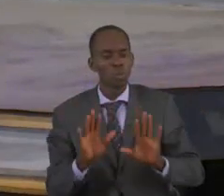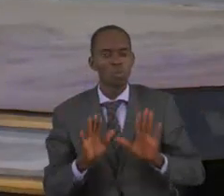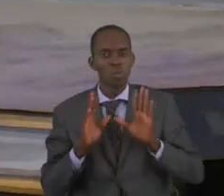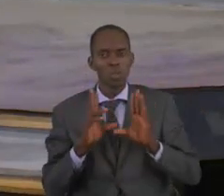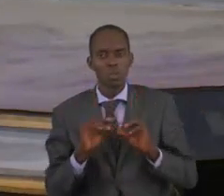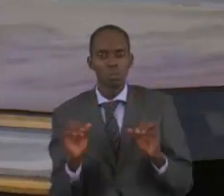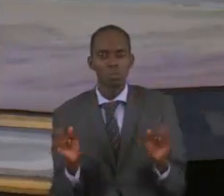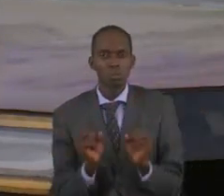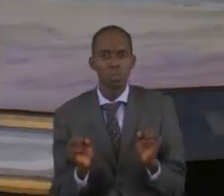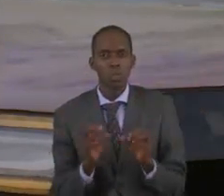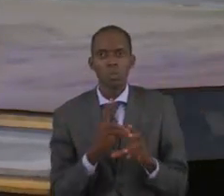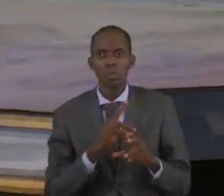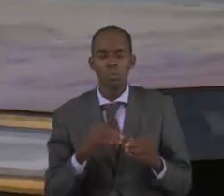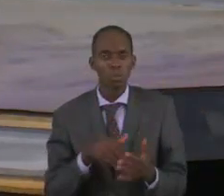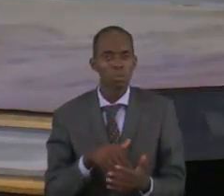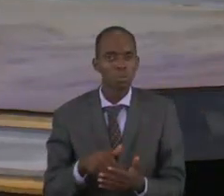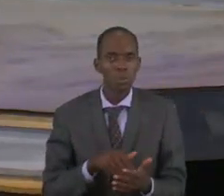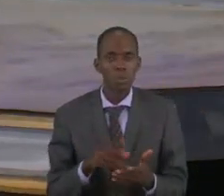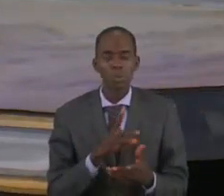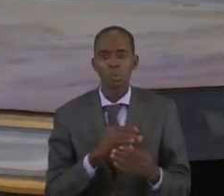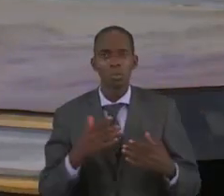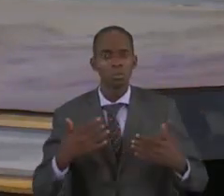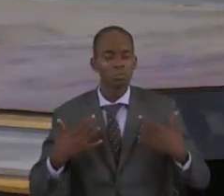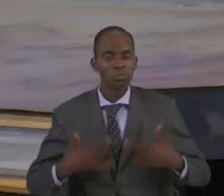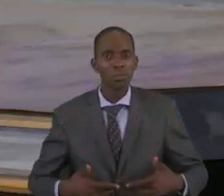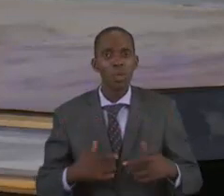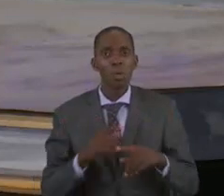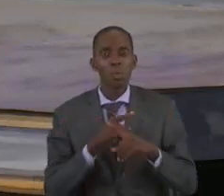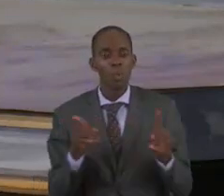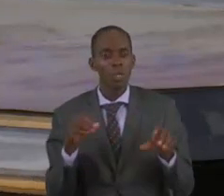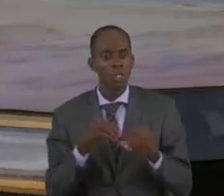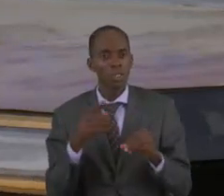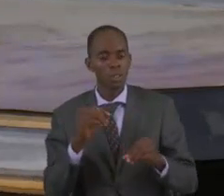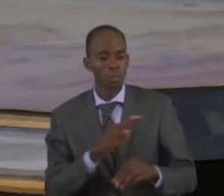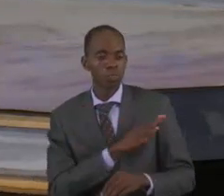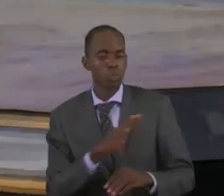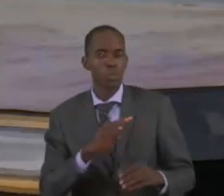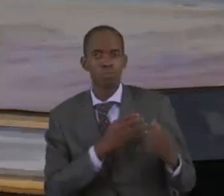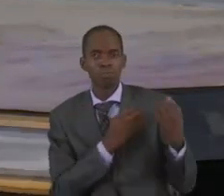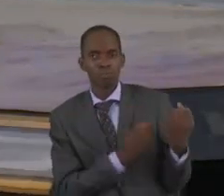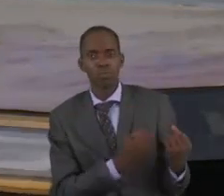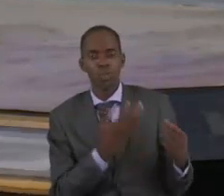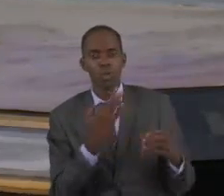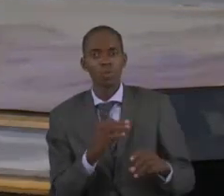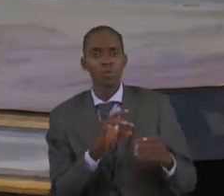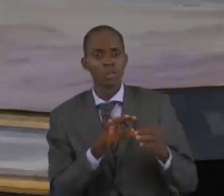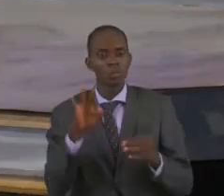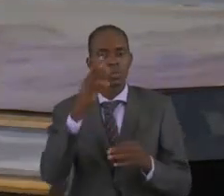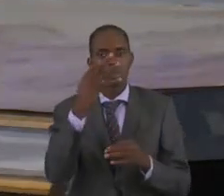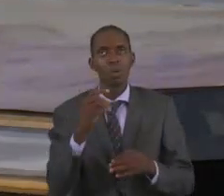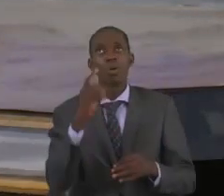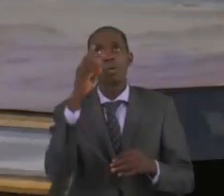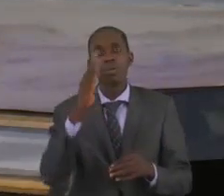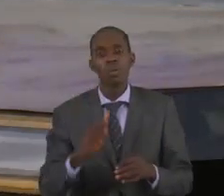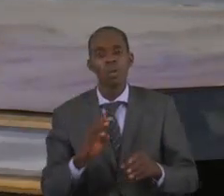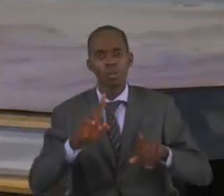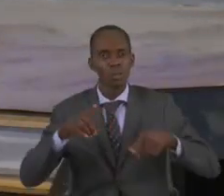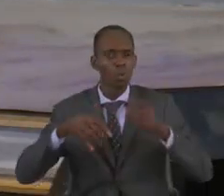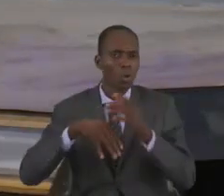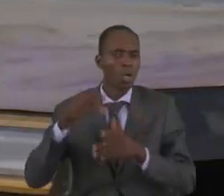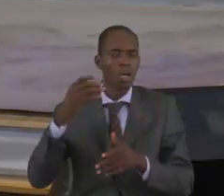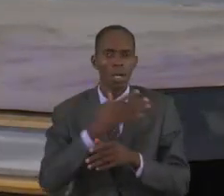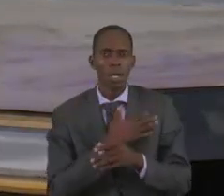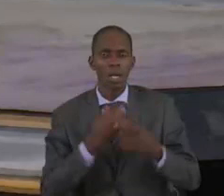favor, no cringing, no timidity, but in the boldness of the Spirit of God, to go forth and declare that